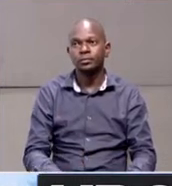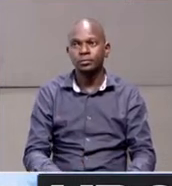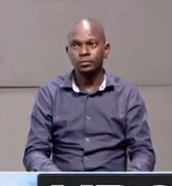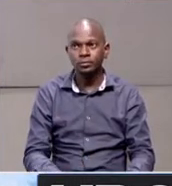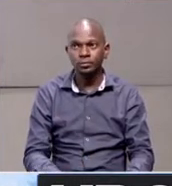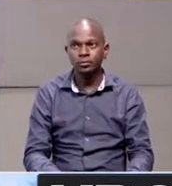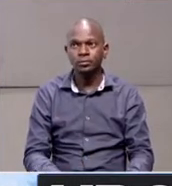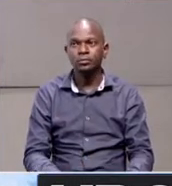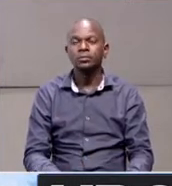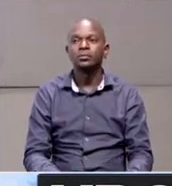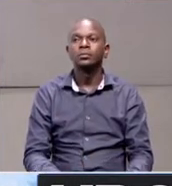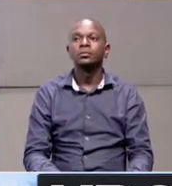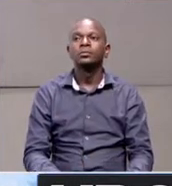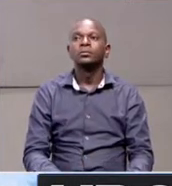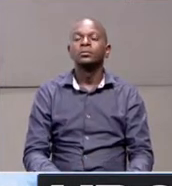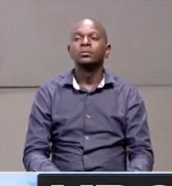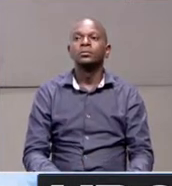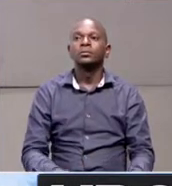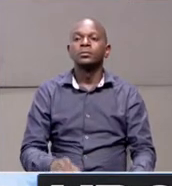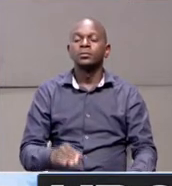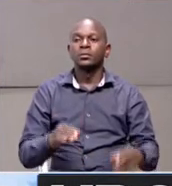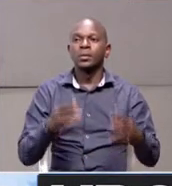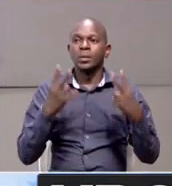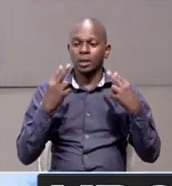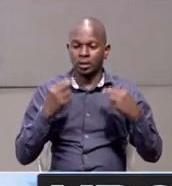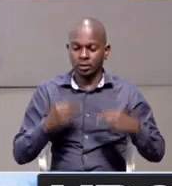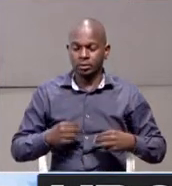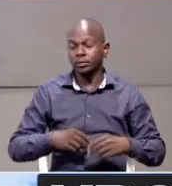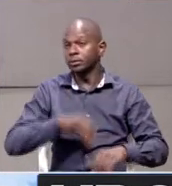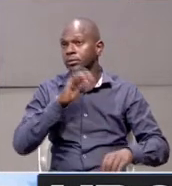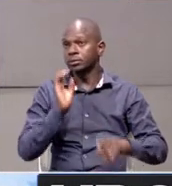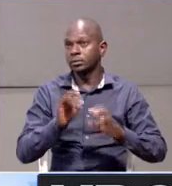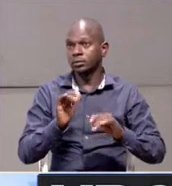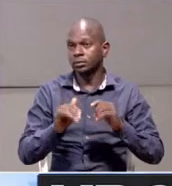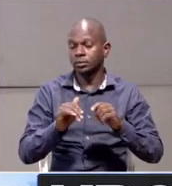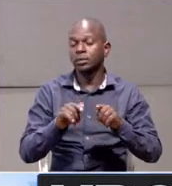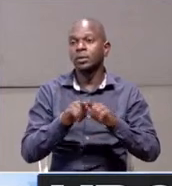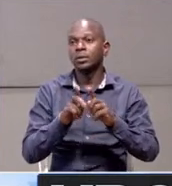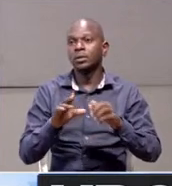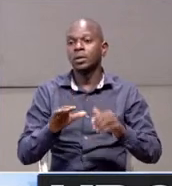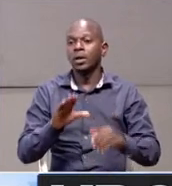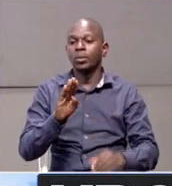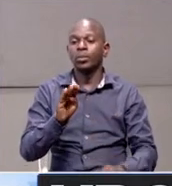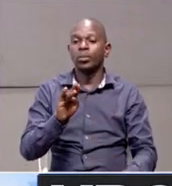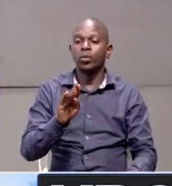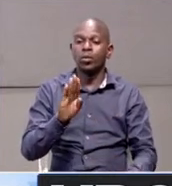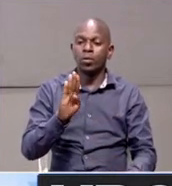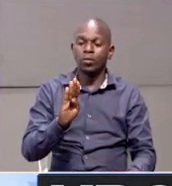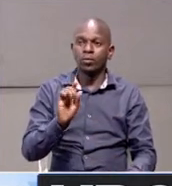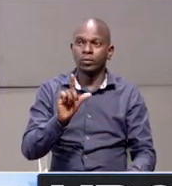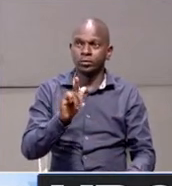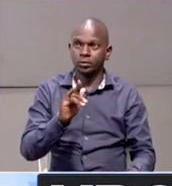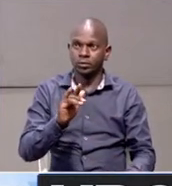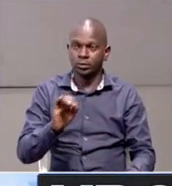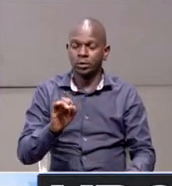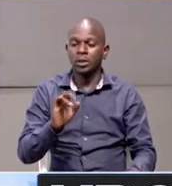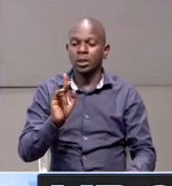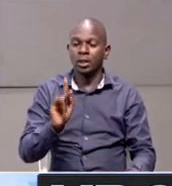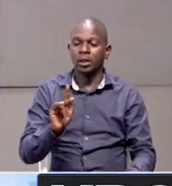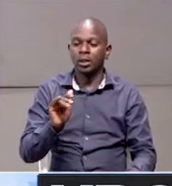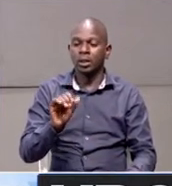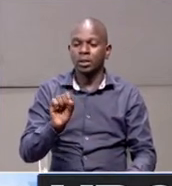Now, the health officer in charge of Bubare Health Center 3 and the district supervisor for Bubare Health Center sub-county in Kashari